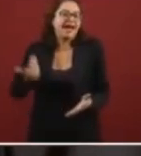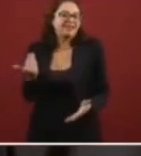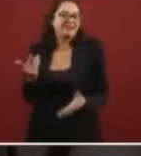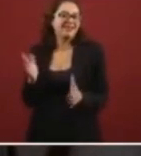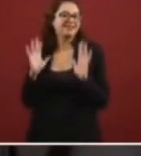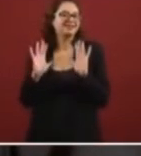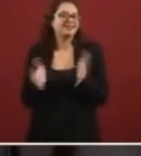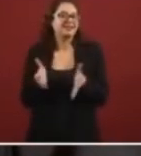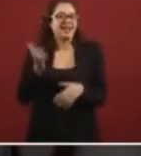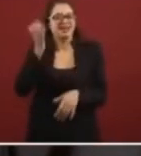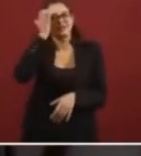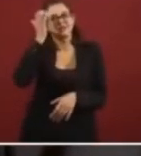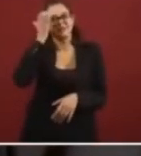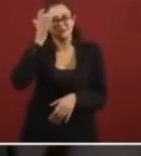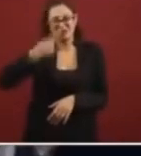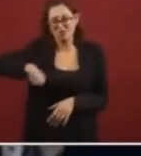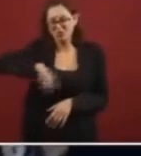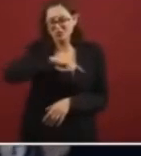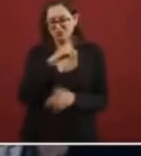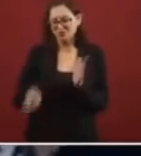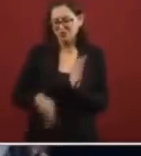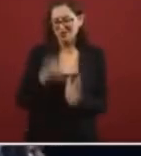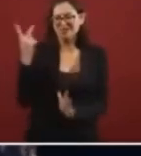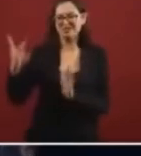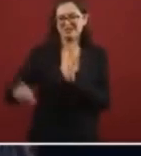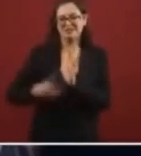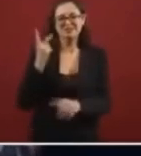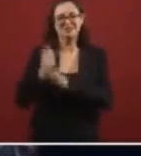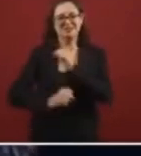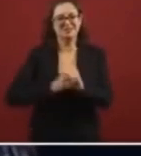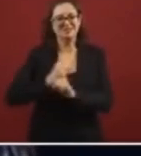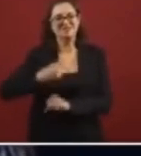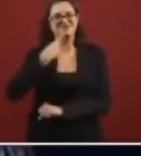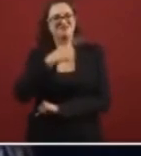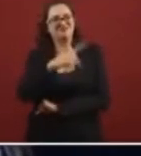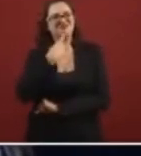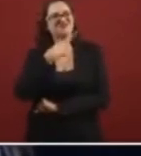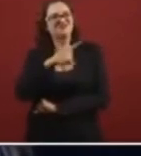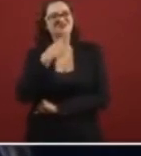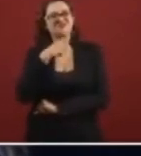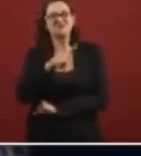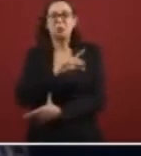it's a matter that was already known, that we'd already turned in.